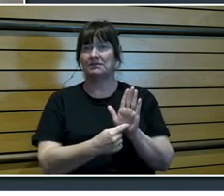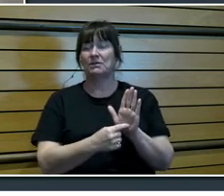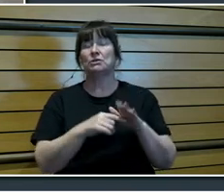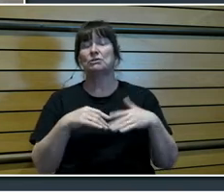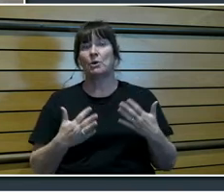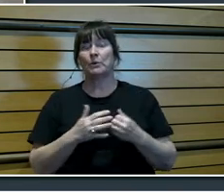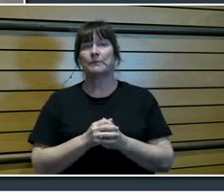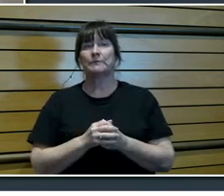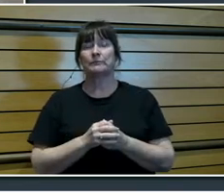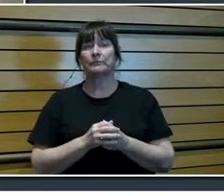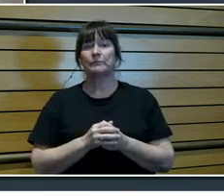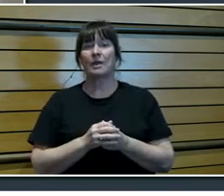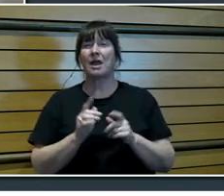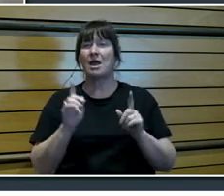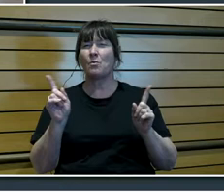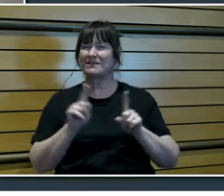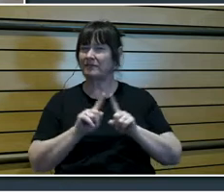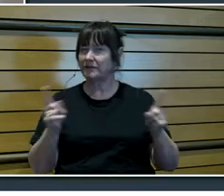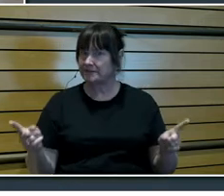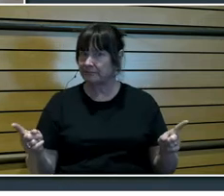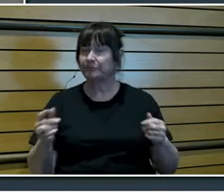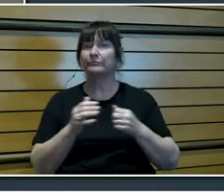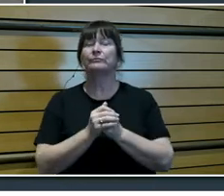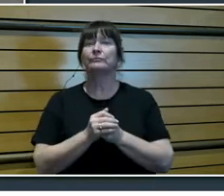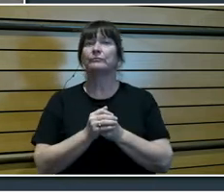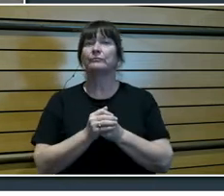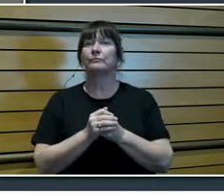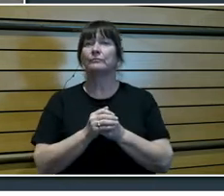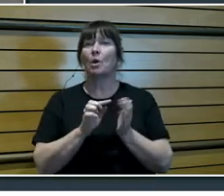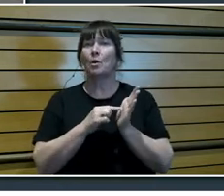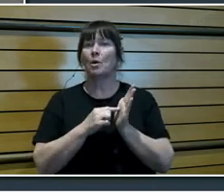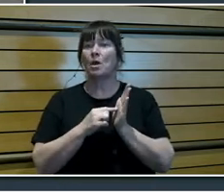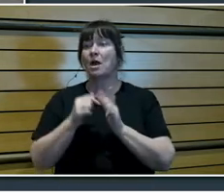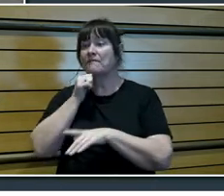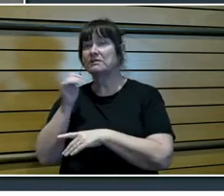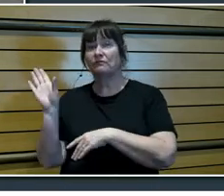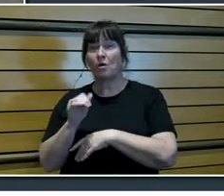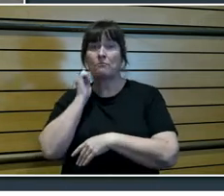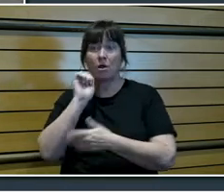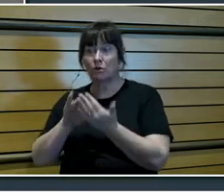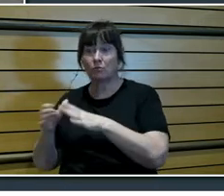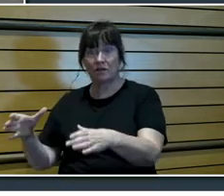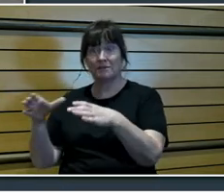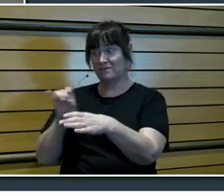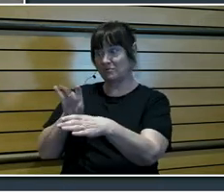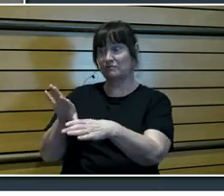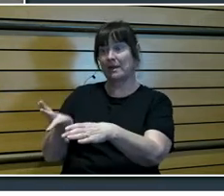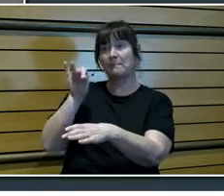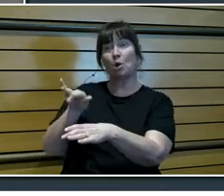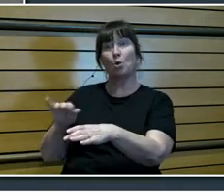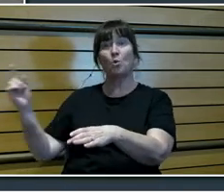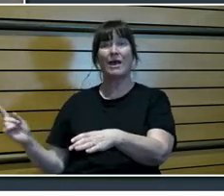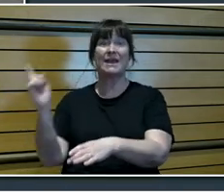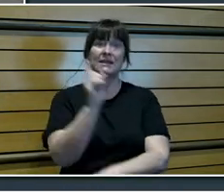So the difference is the mandate coming directly from the Māori community. So, and I